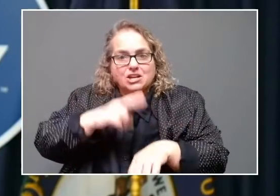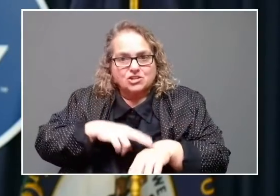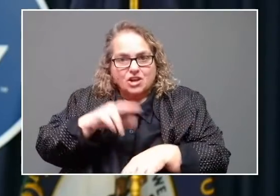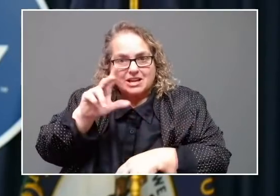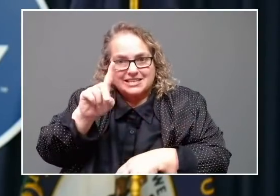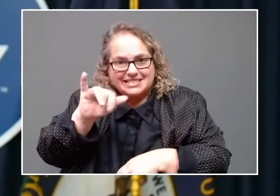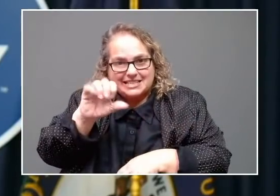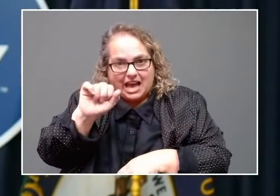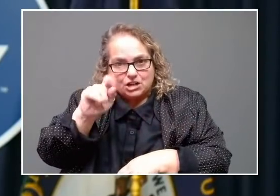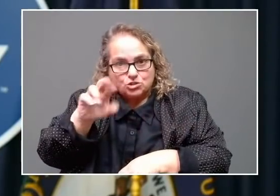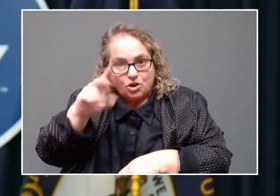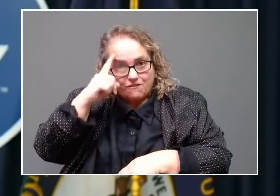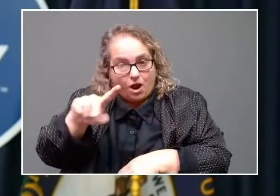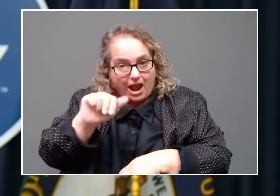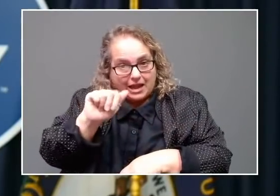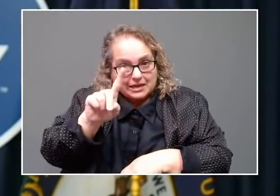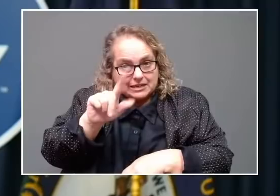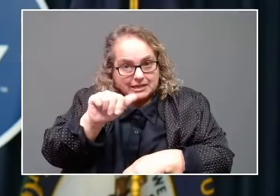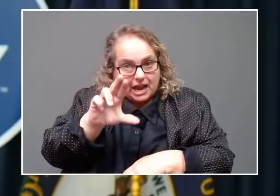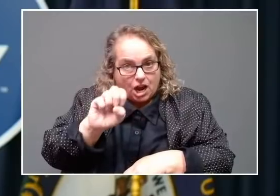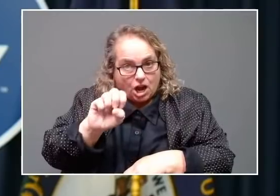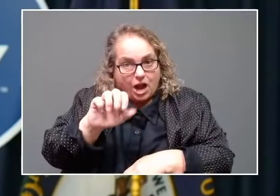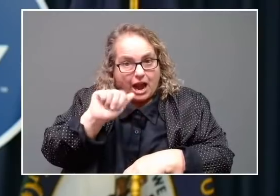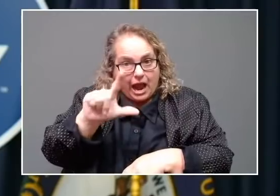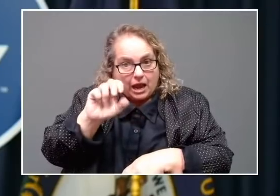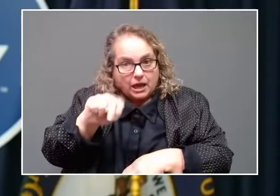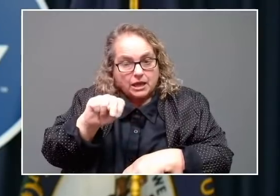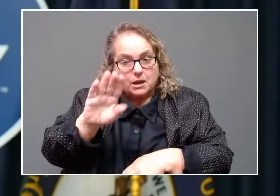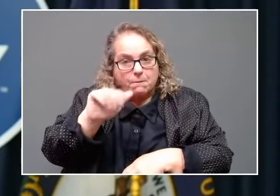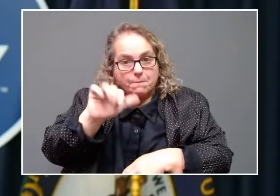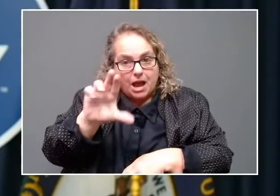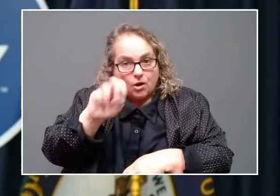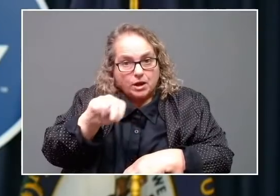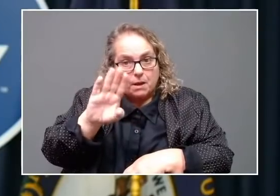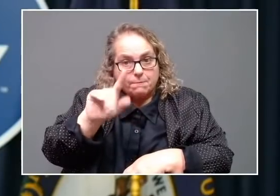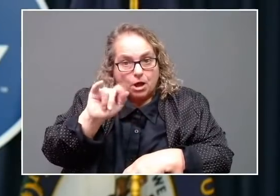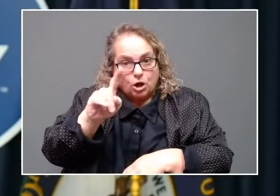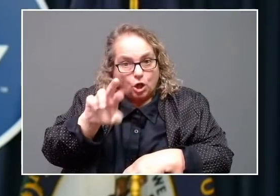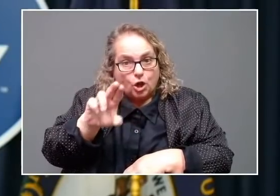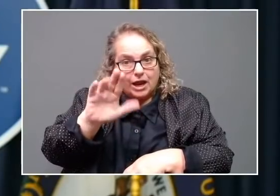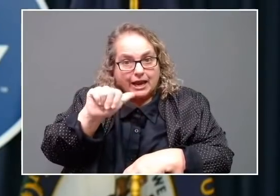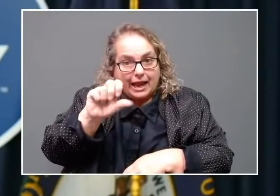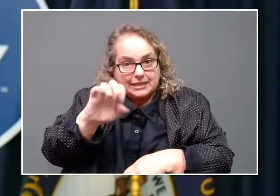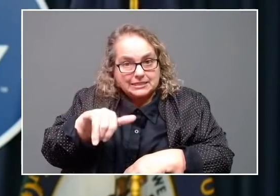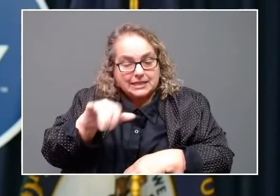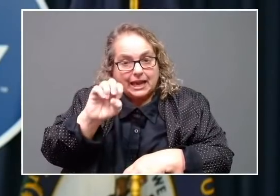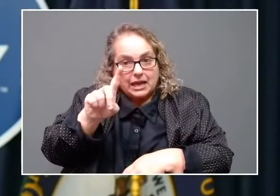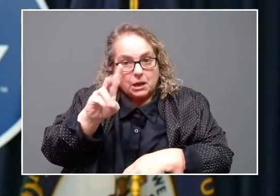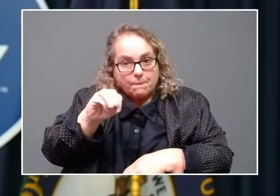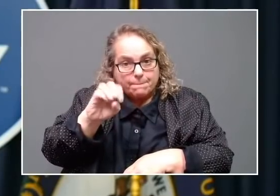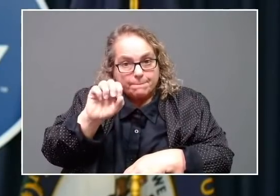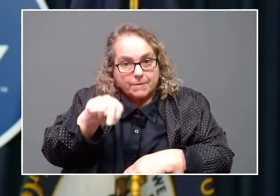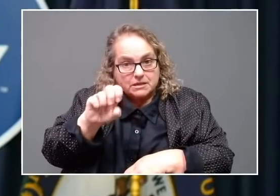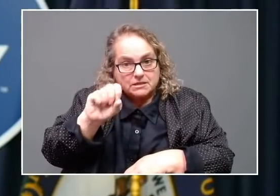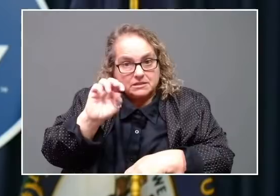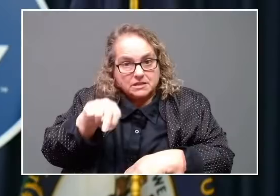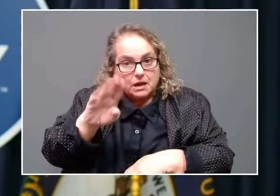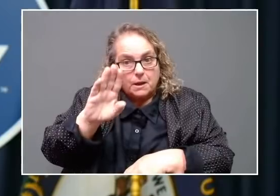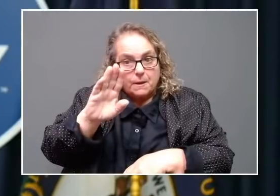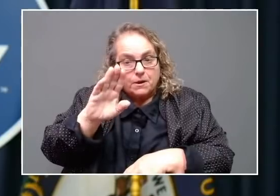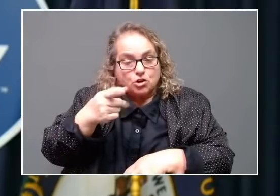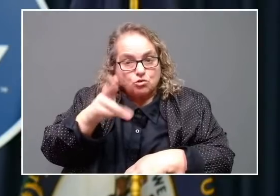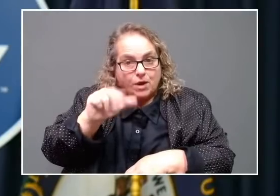Allen, Barron, Butler, Casey, Edmondson, Grayson, Greene, Hart,